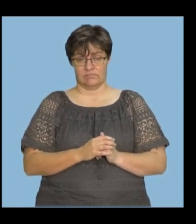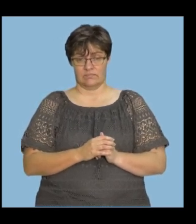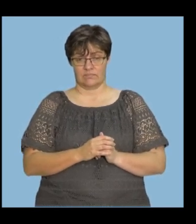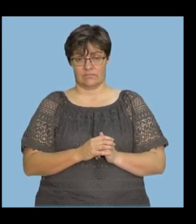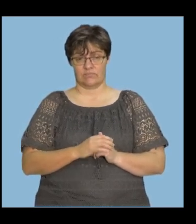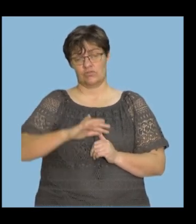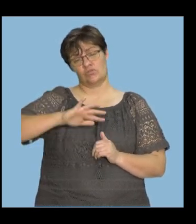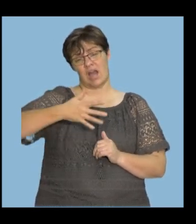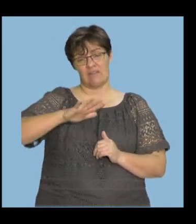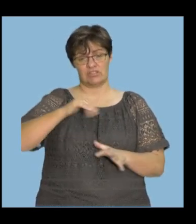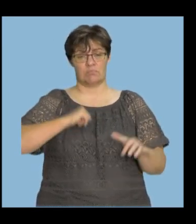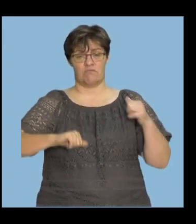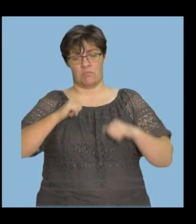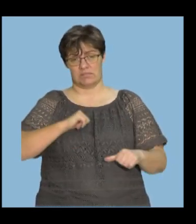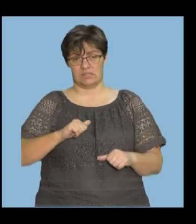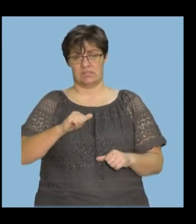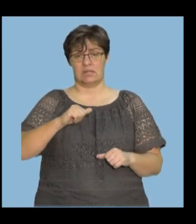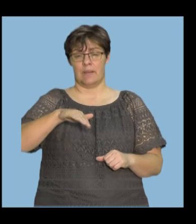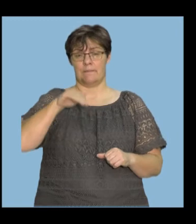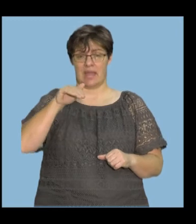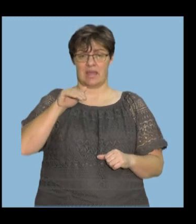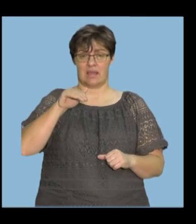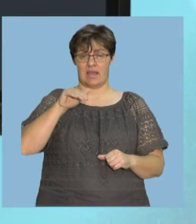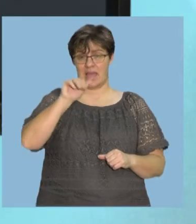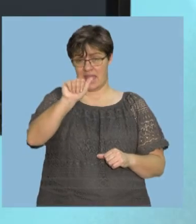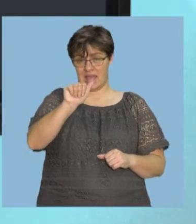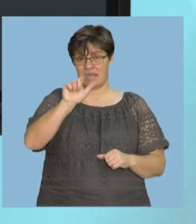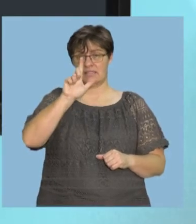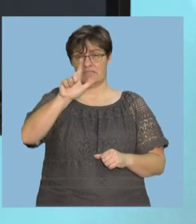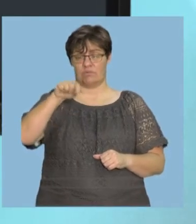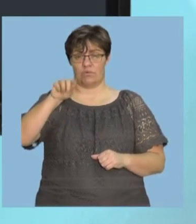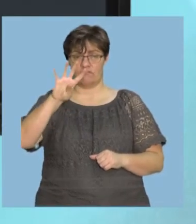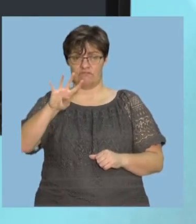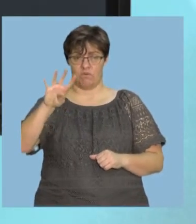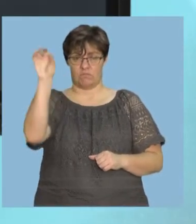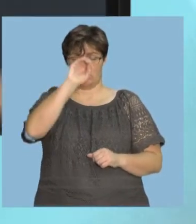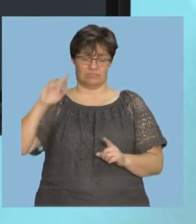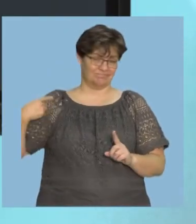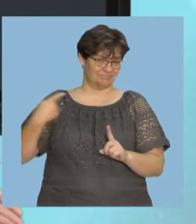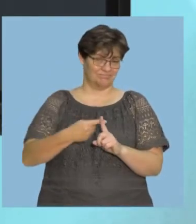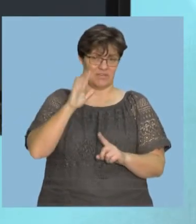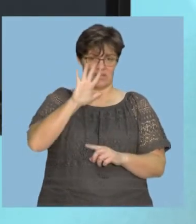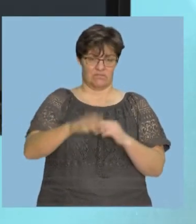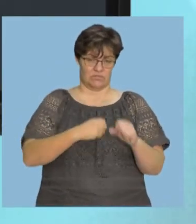So the average performance of Bank A is 7.4% in the past 5 years.